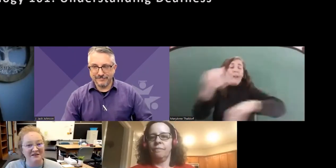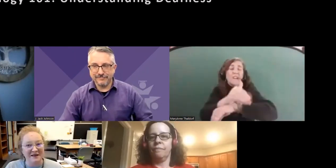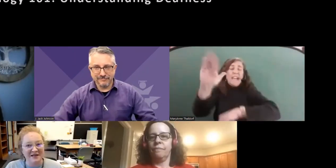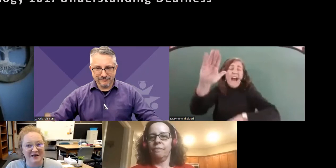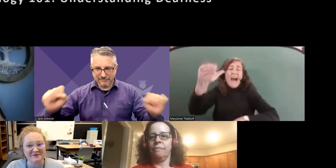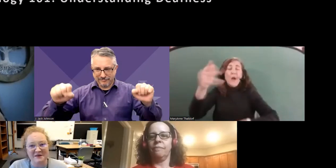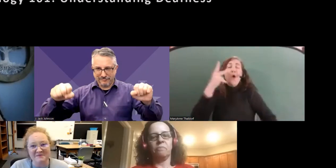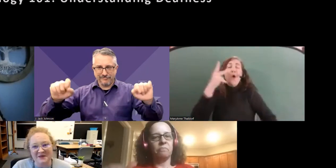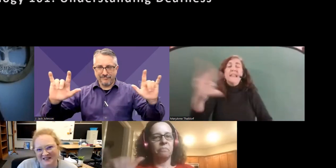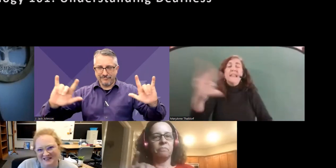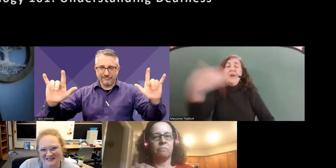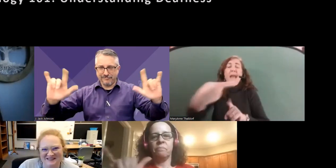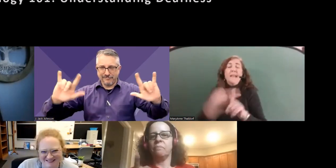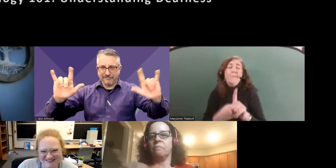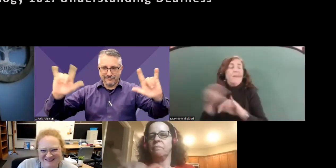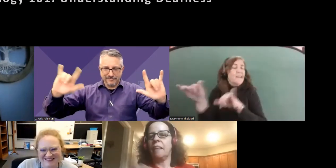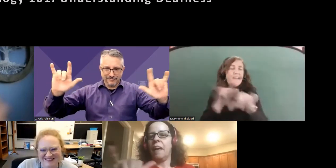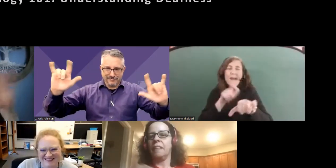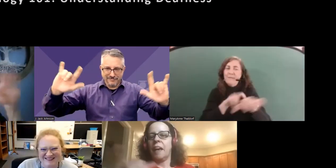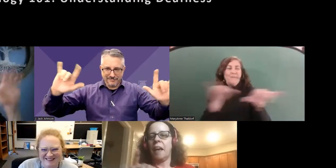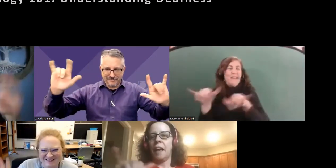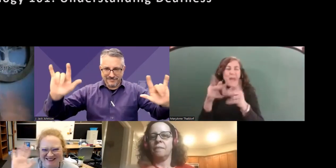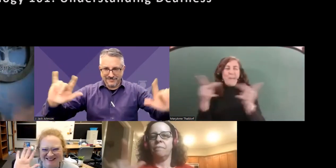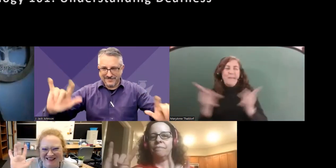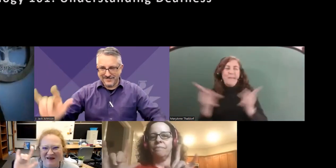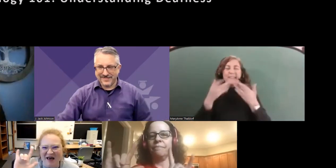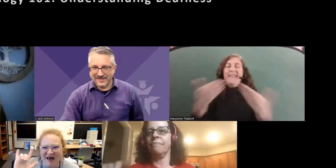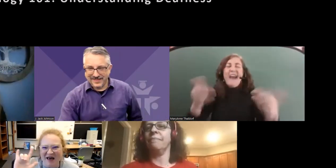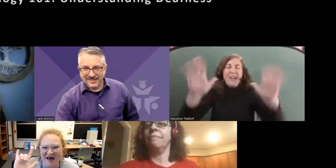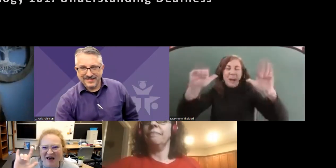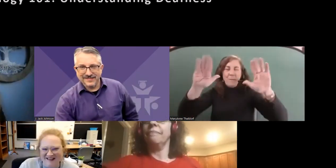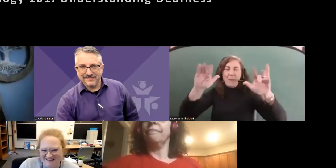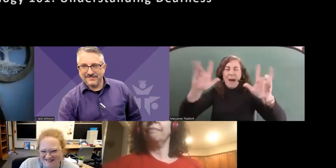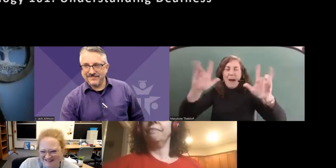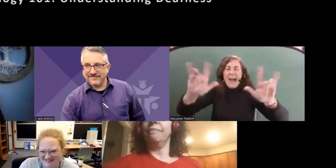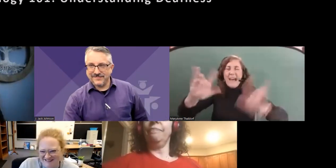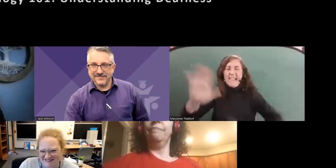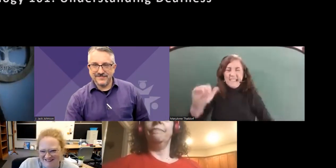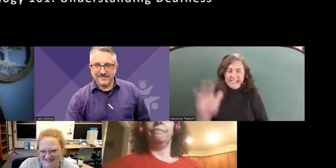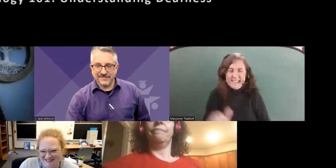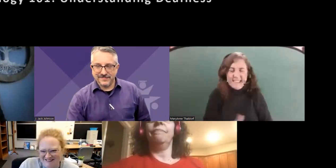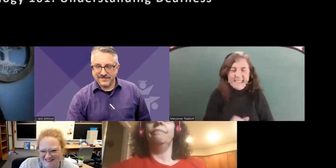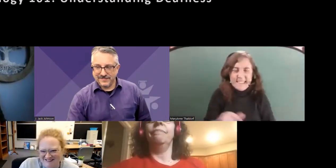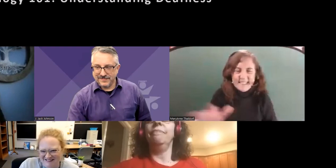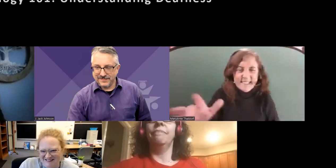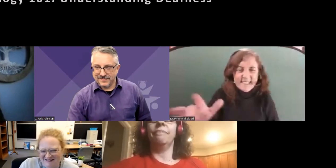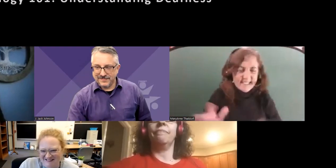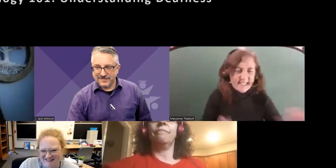month. Same time, same Sounds place. good. Thank you. Bye. Bye-bye.